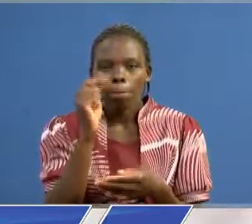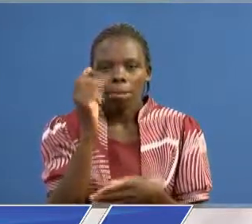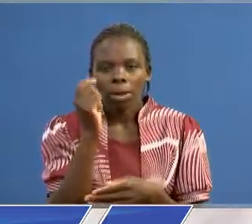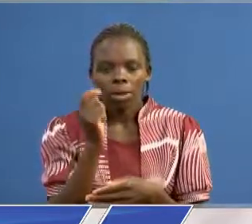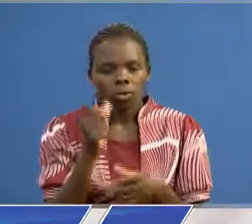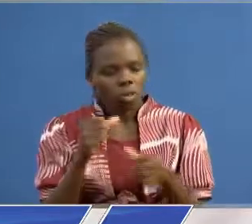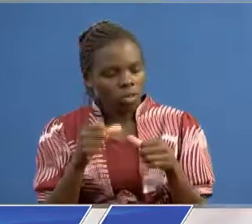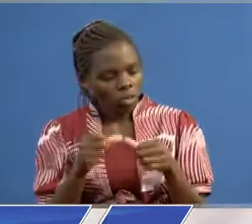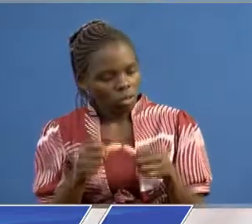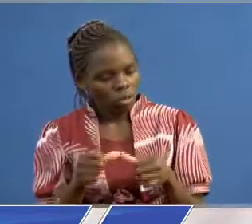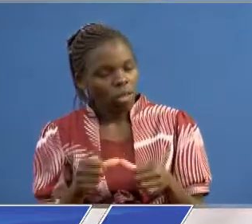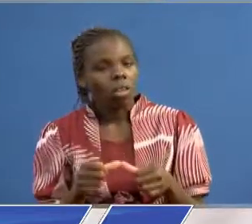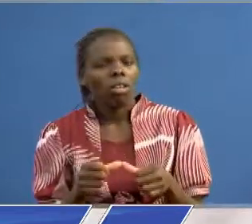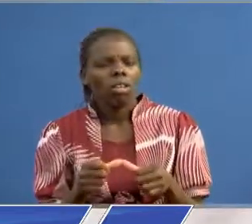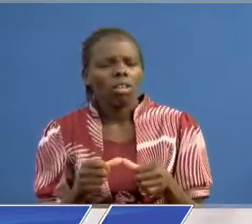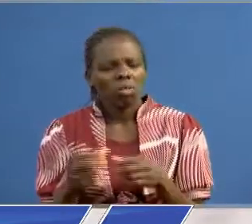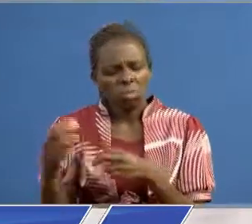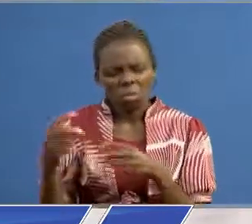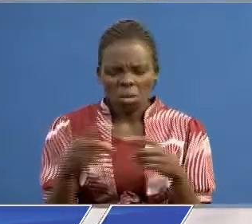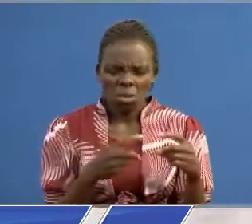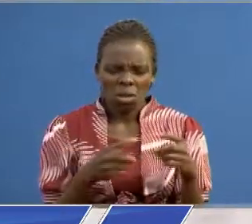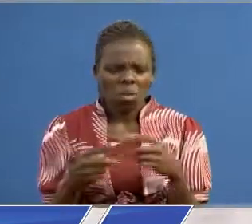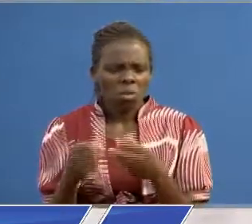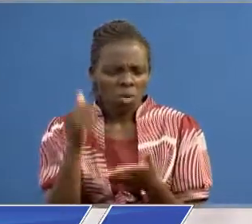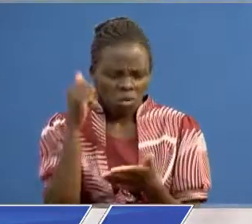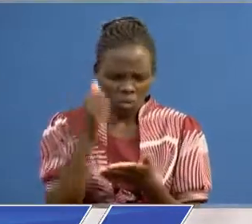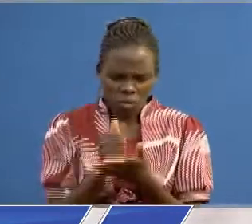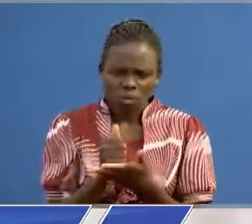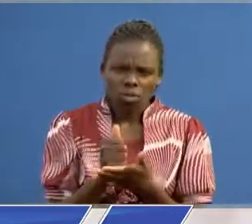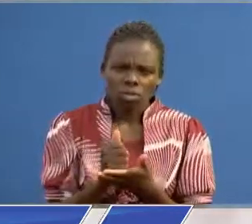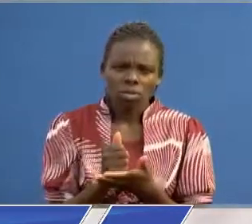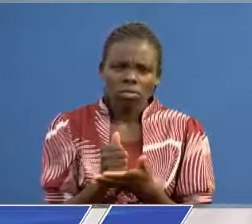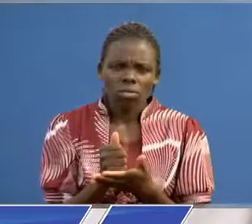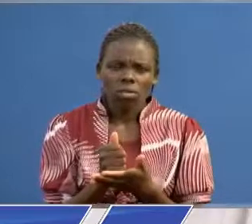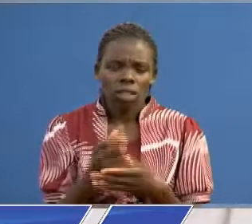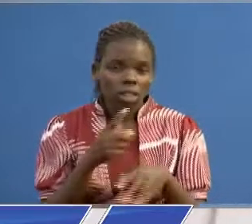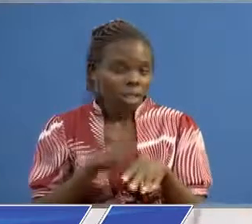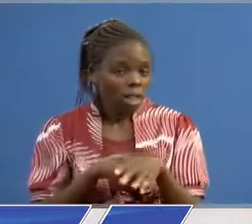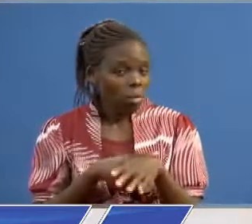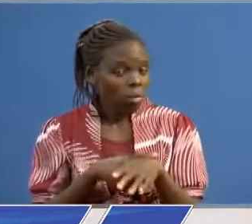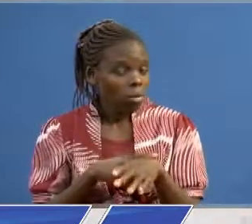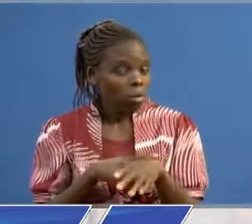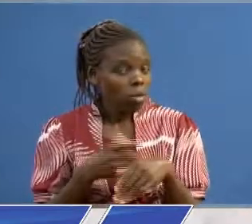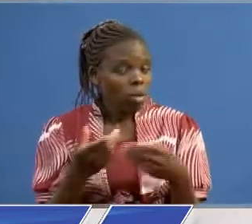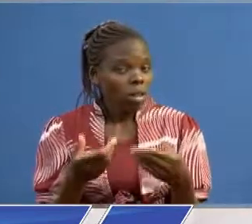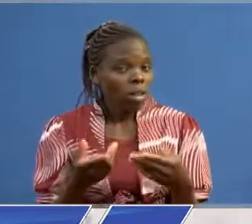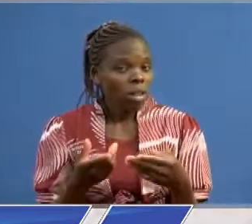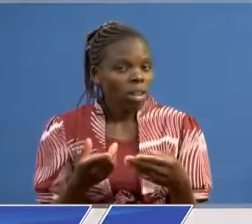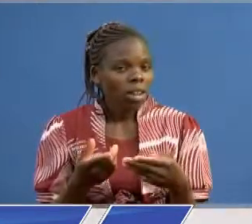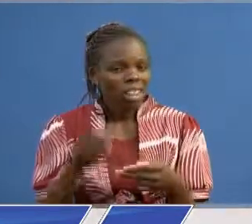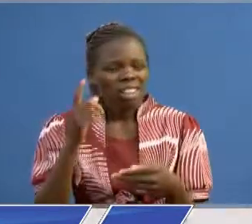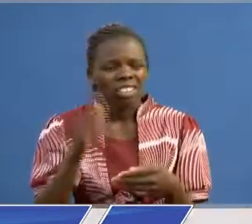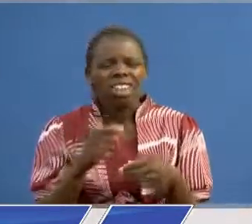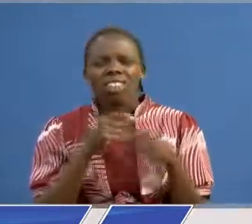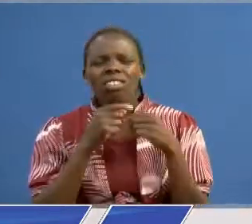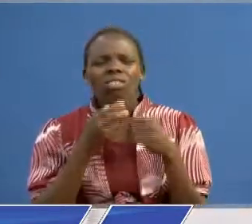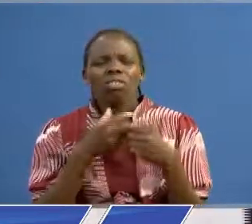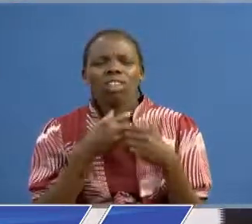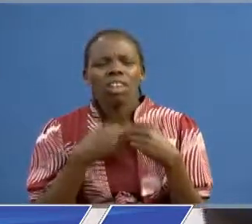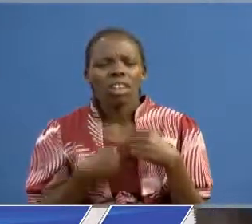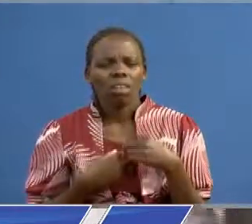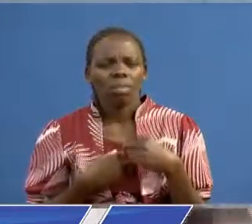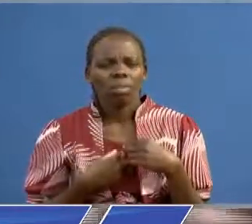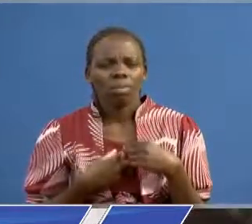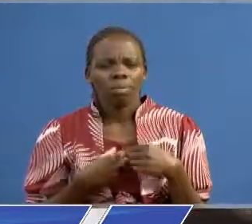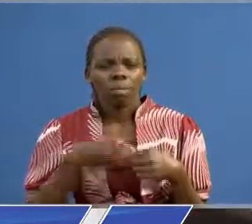tukabaki ndipo tukaanza kusambuliwa kwa ofisi tukaanza kusambuliwa tai nilikuwa nimeekelea alafu wanataka kuninyonga nayo sasa one